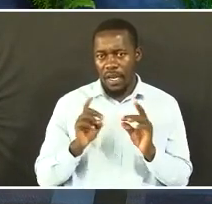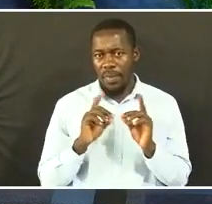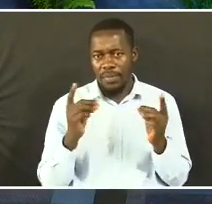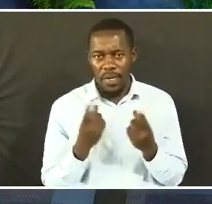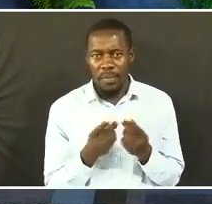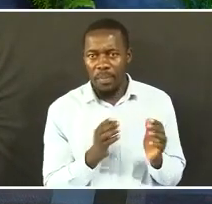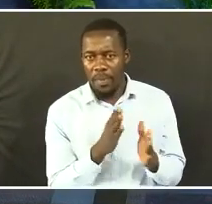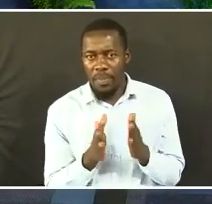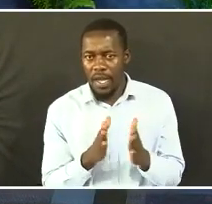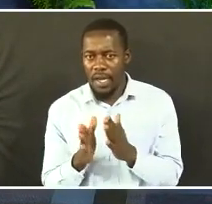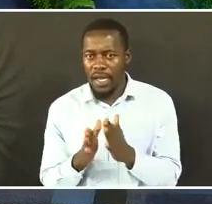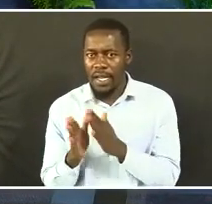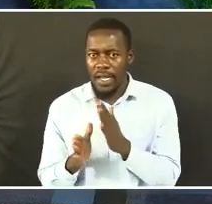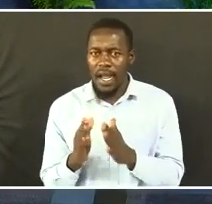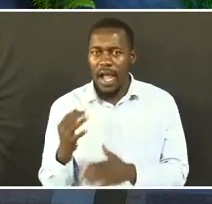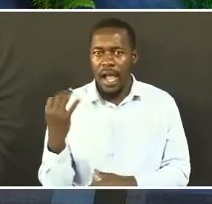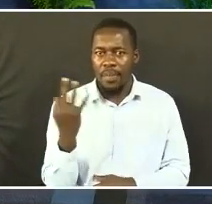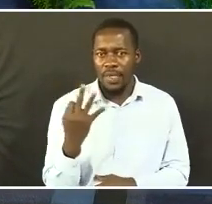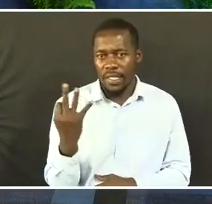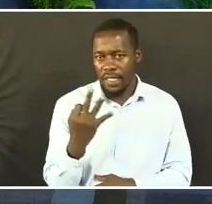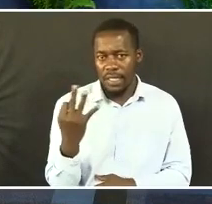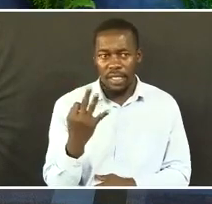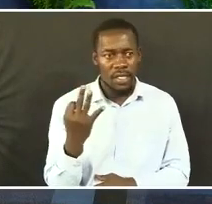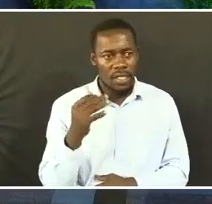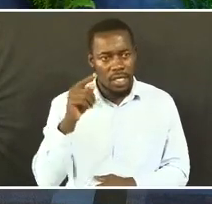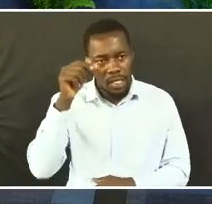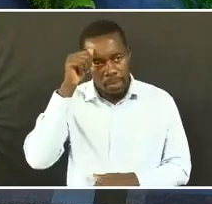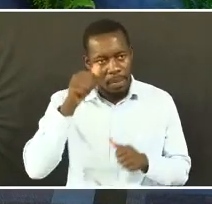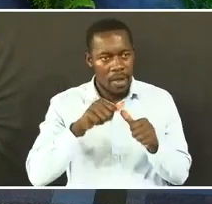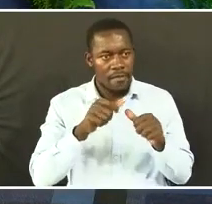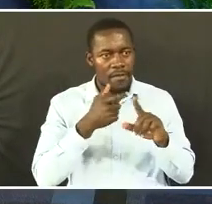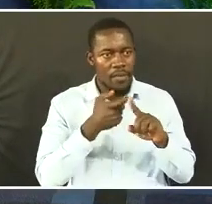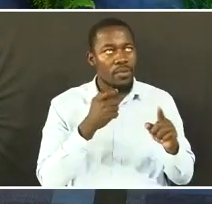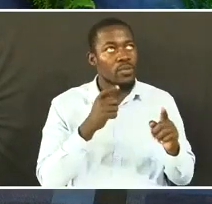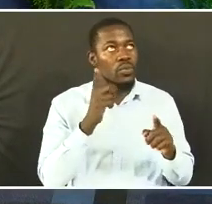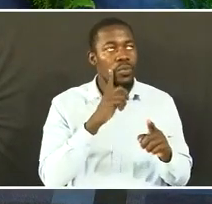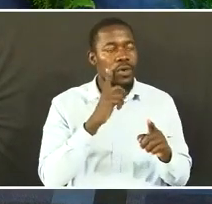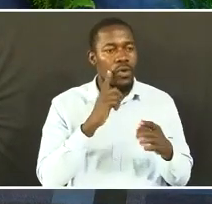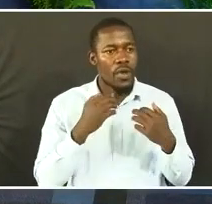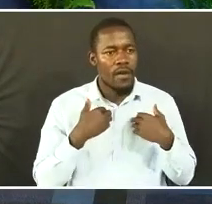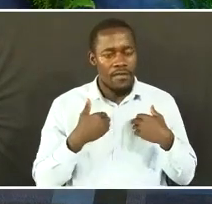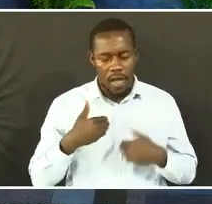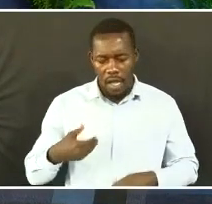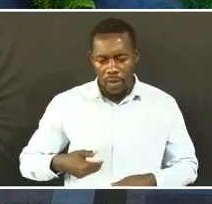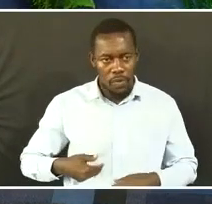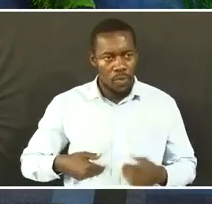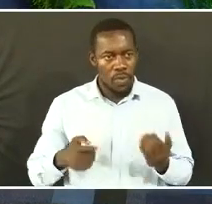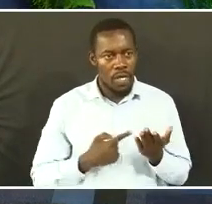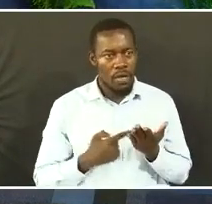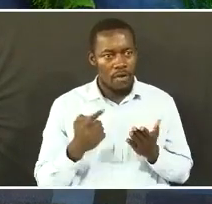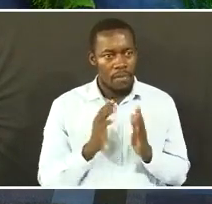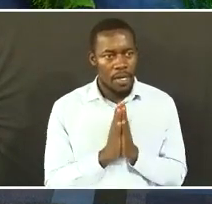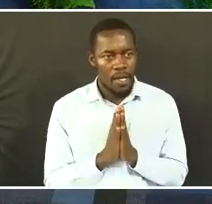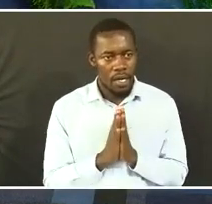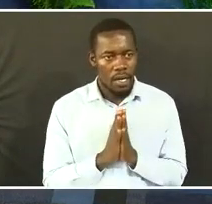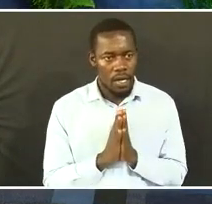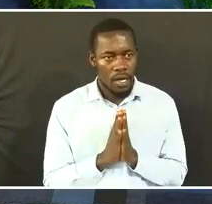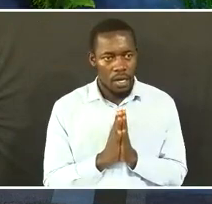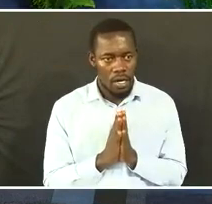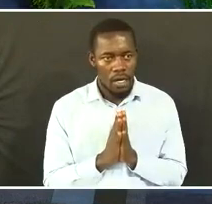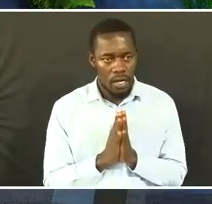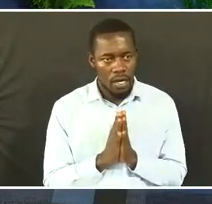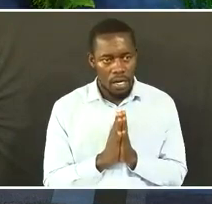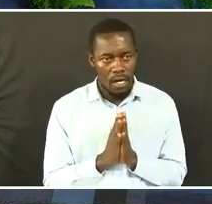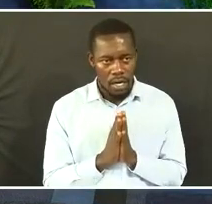week of prayer that begins tomorrow, and which all of us, spearheaded by youth. You know, God does not have old children,